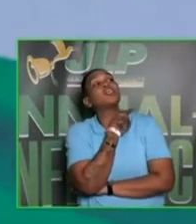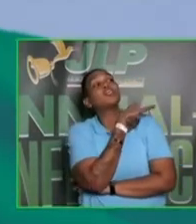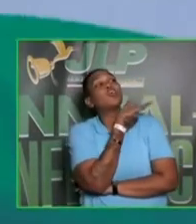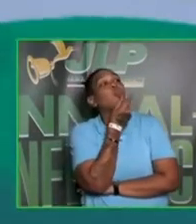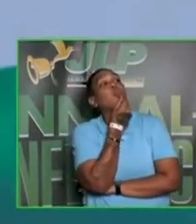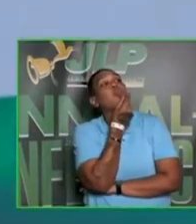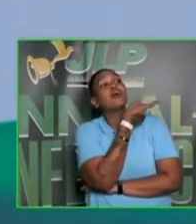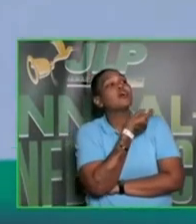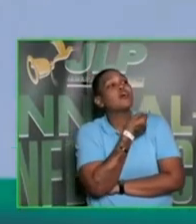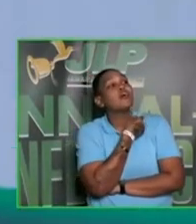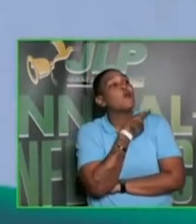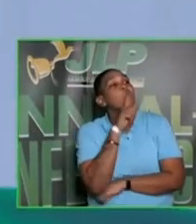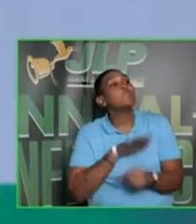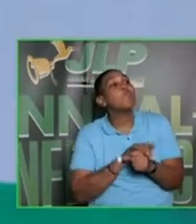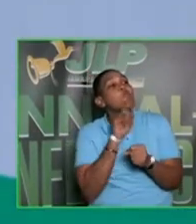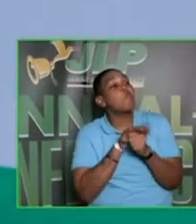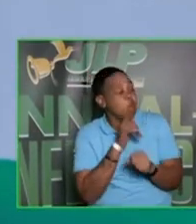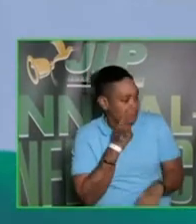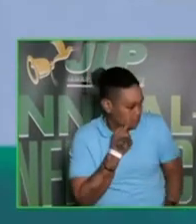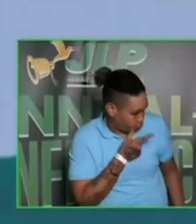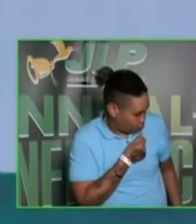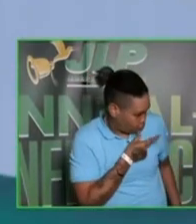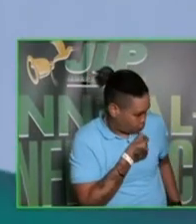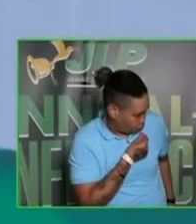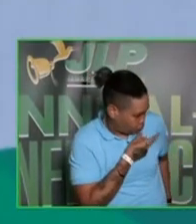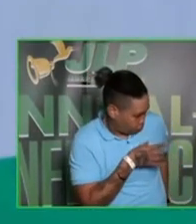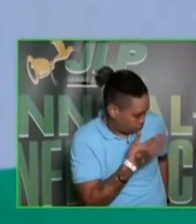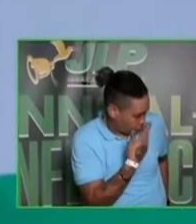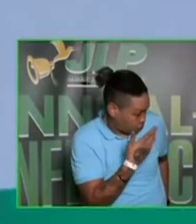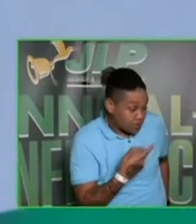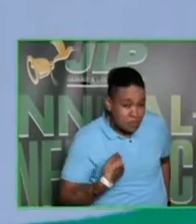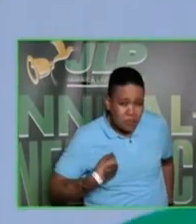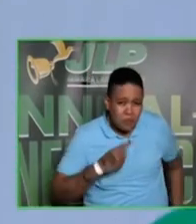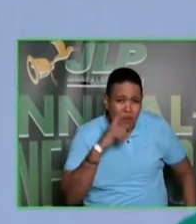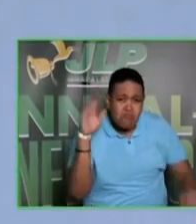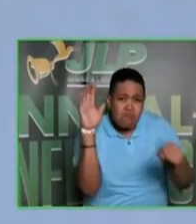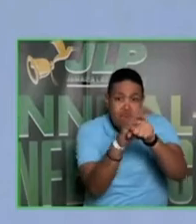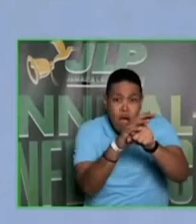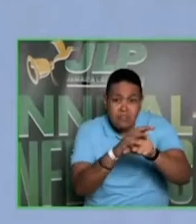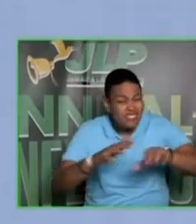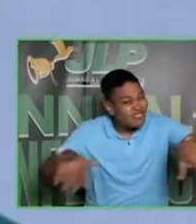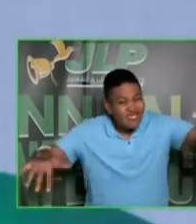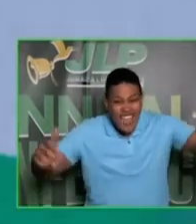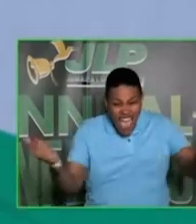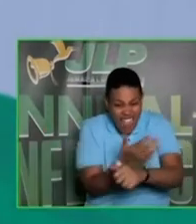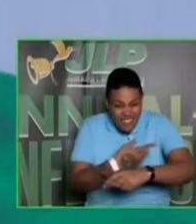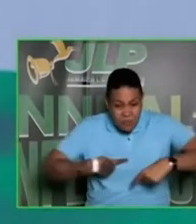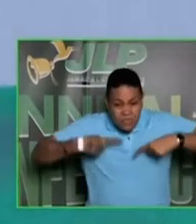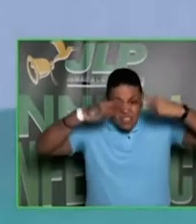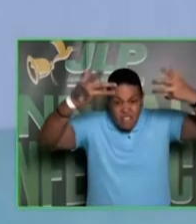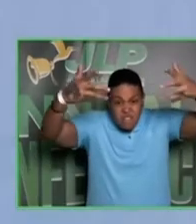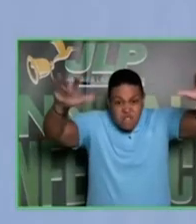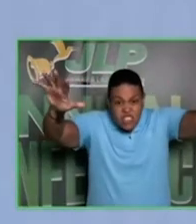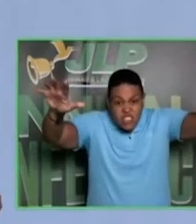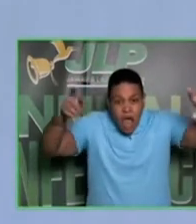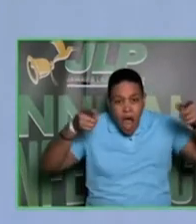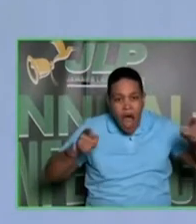promise, but nothing that I have said here is a promise. All of what I have said here is